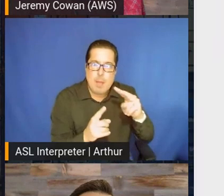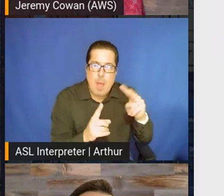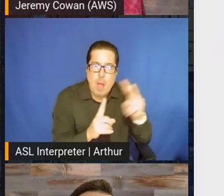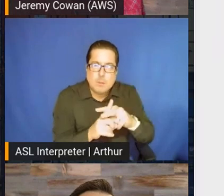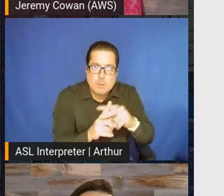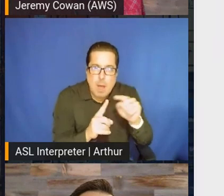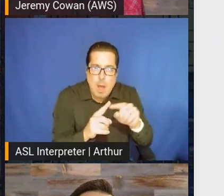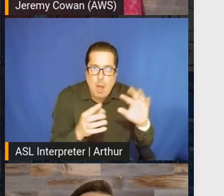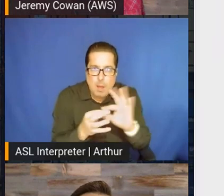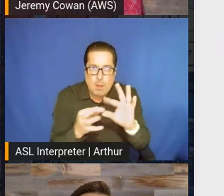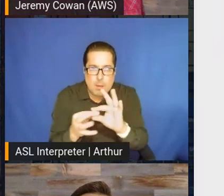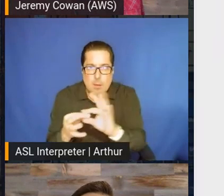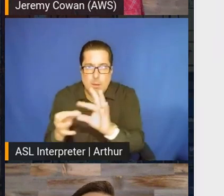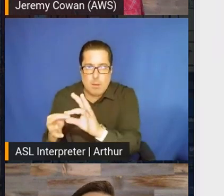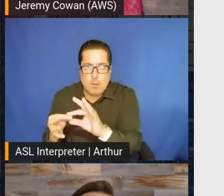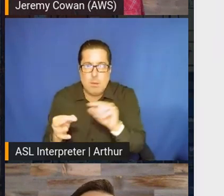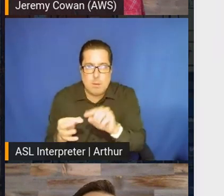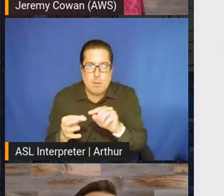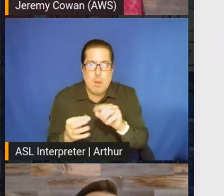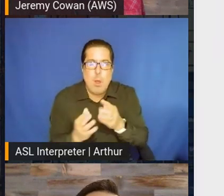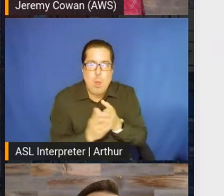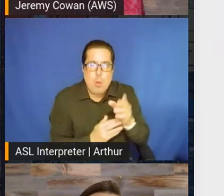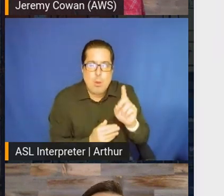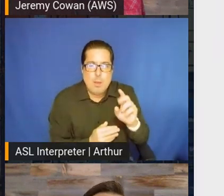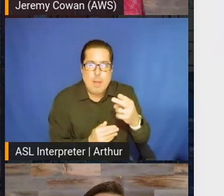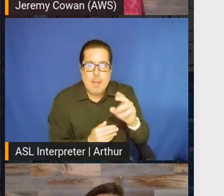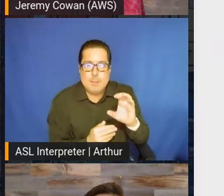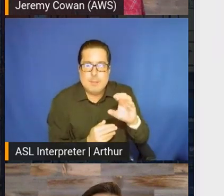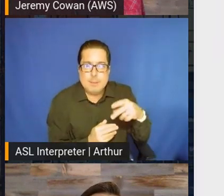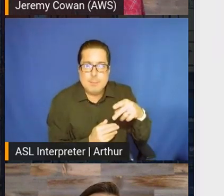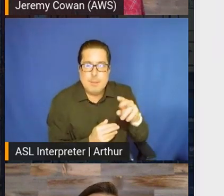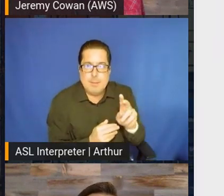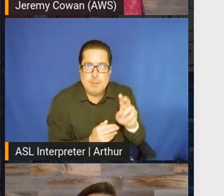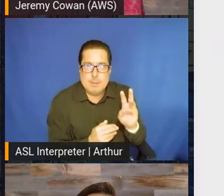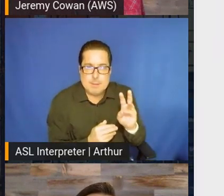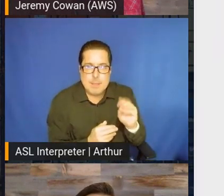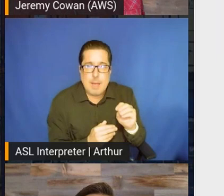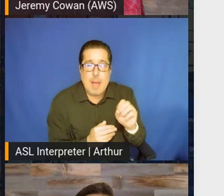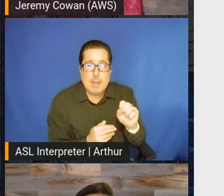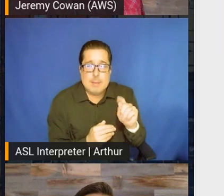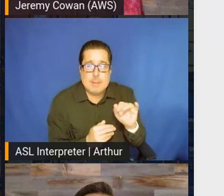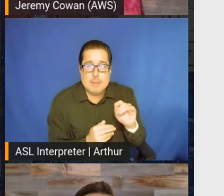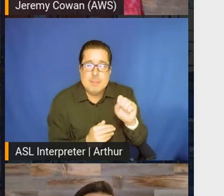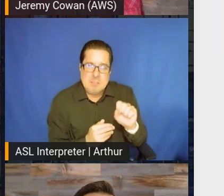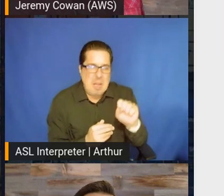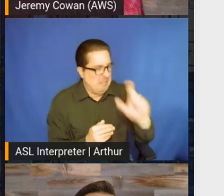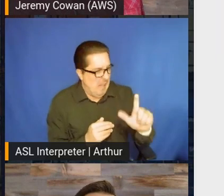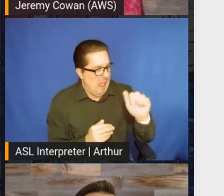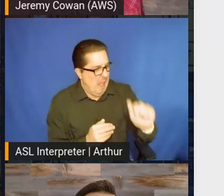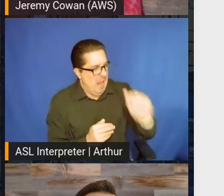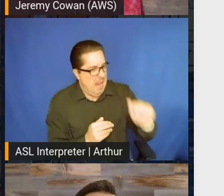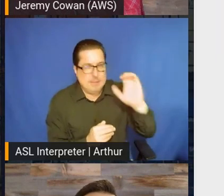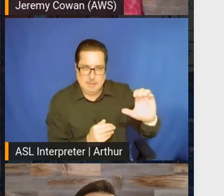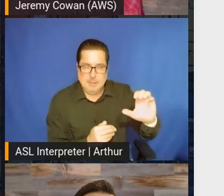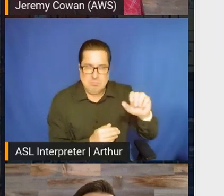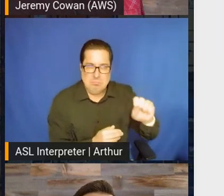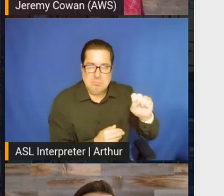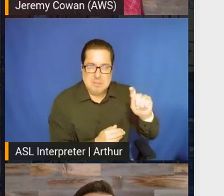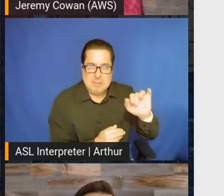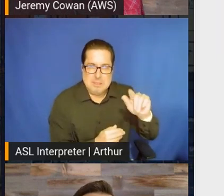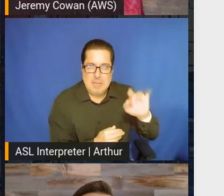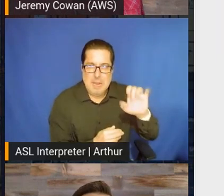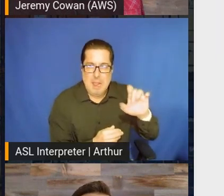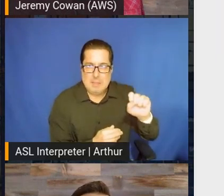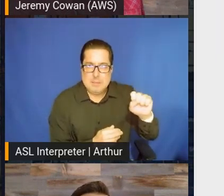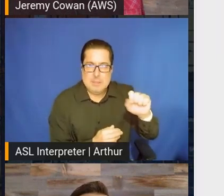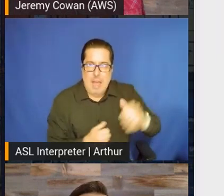the DHCP-v6, and also something called a SLAC, which is stateless address auto configuration. And with IPv6, we can actually